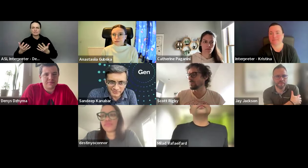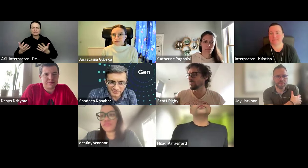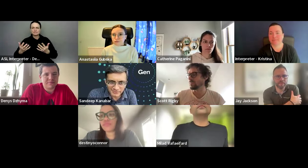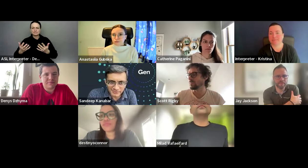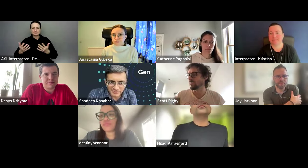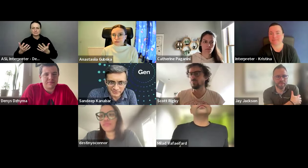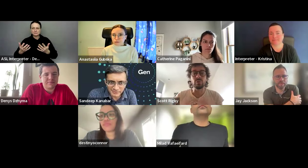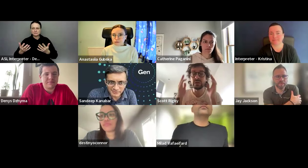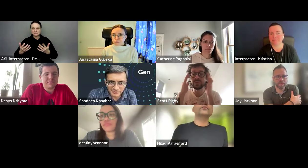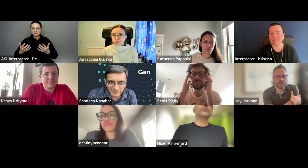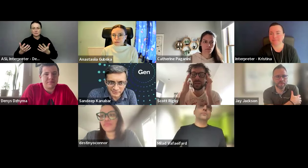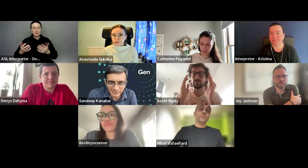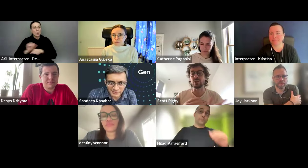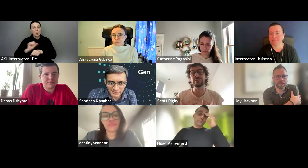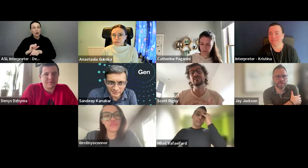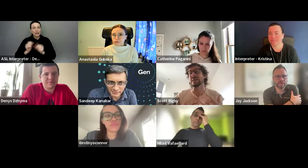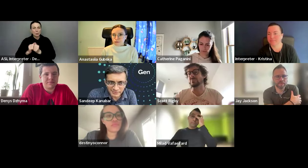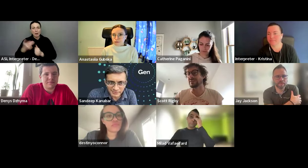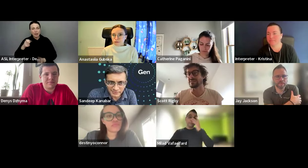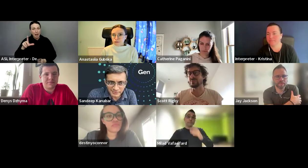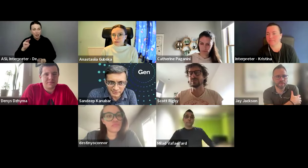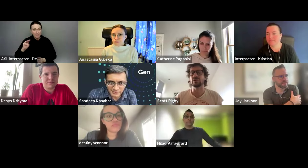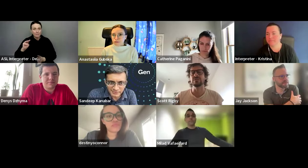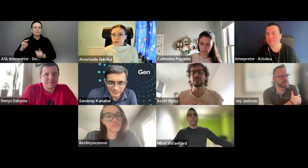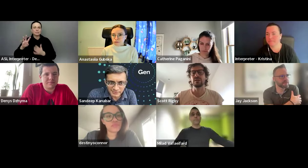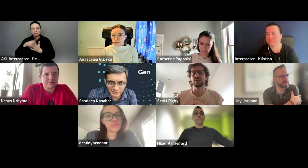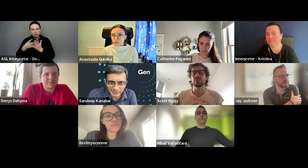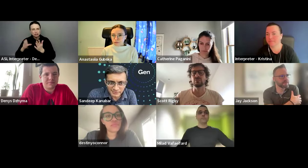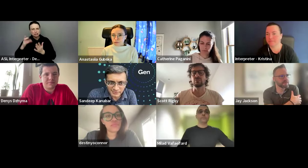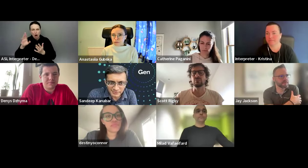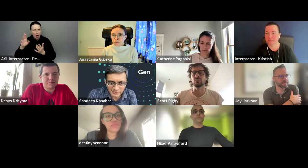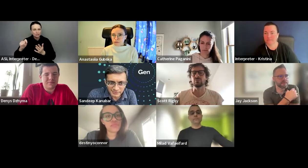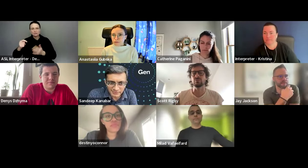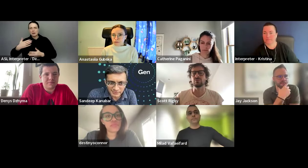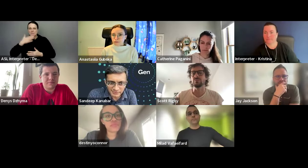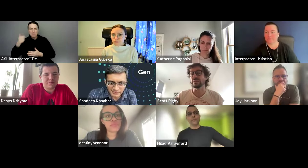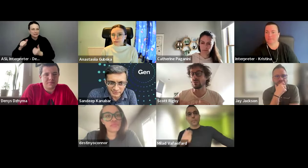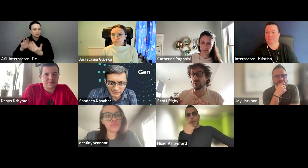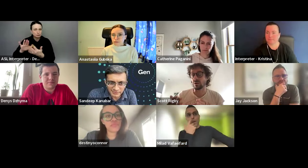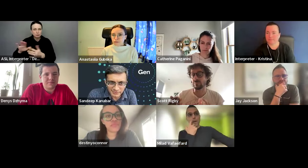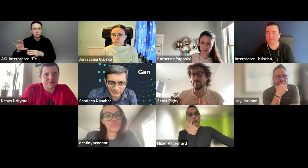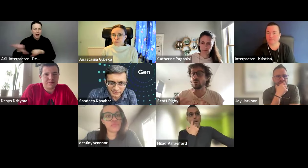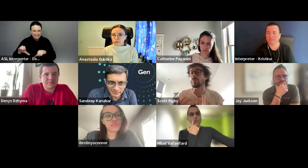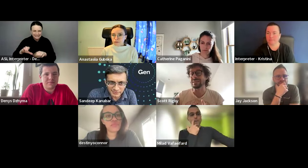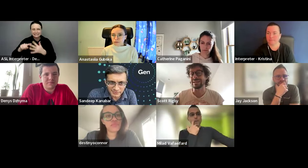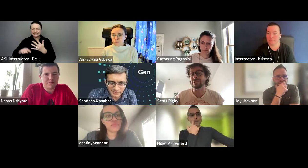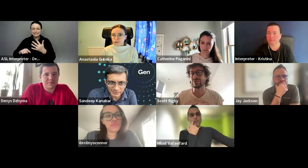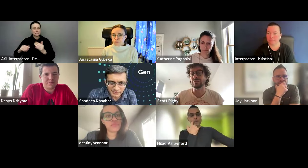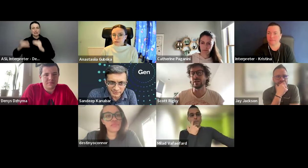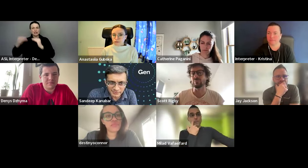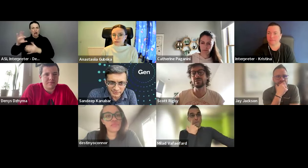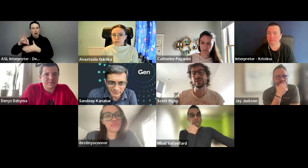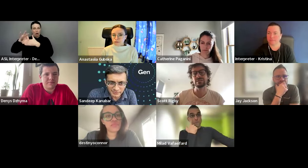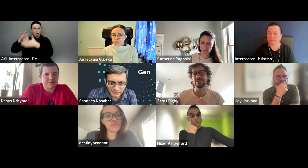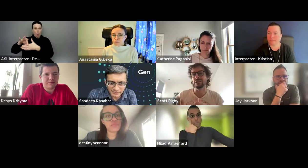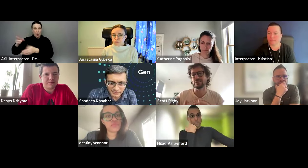from working with the Helm charts and best practices the charts, to being a core maintainer of